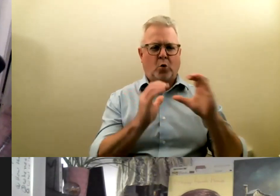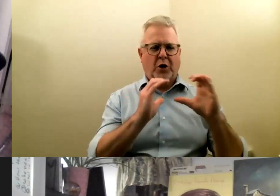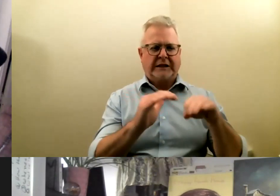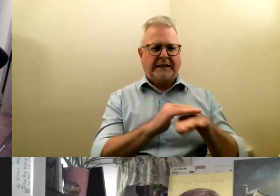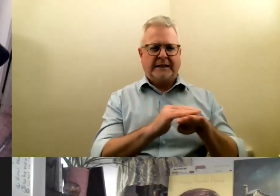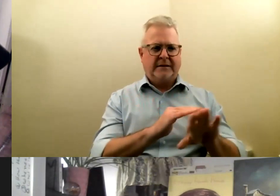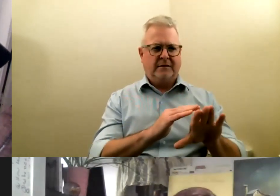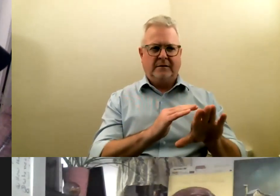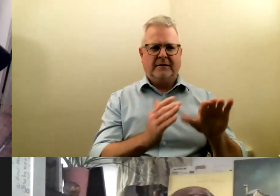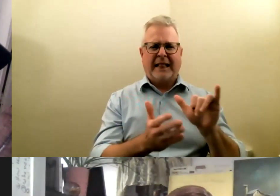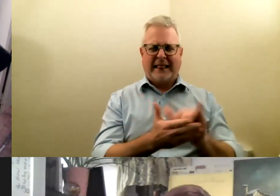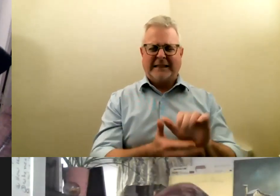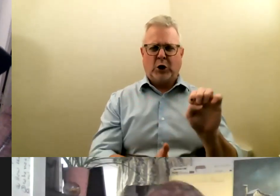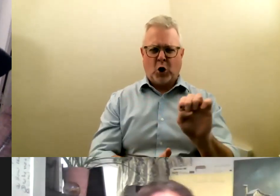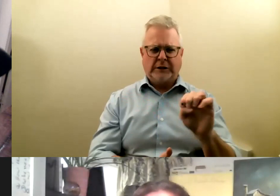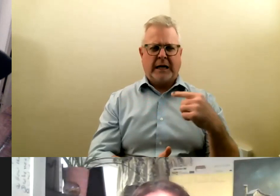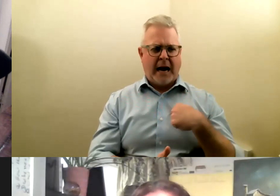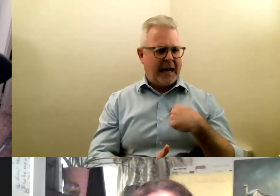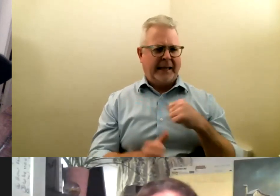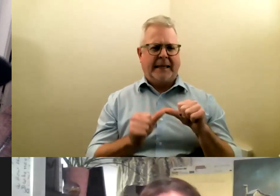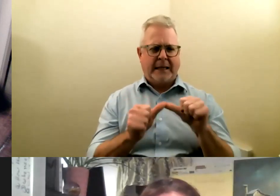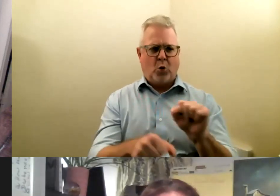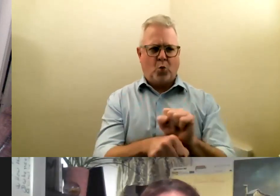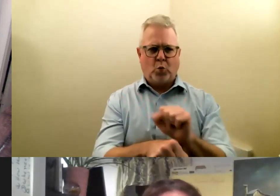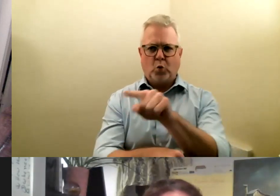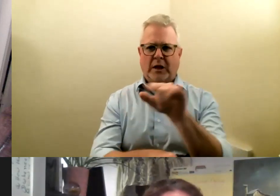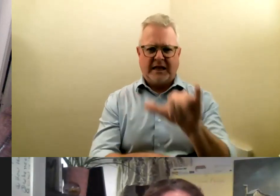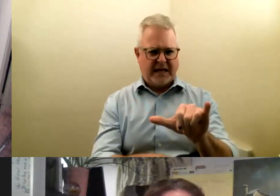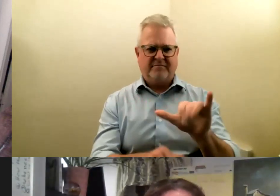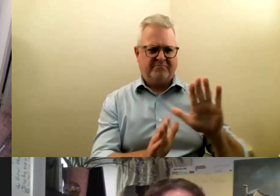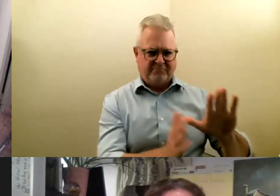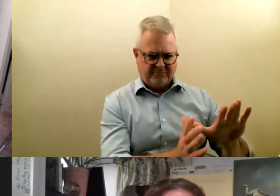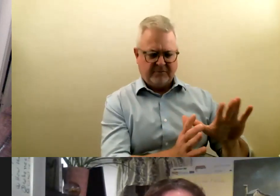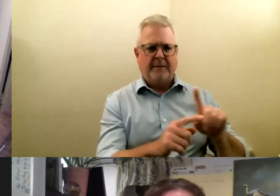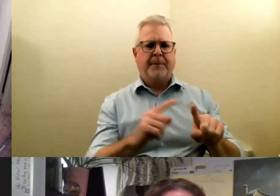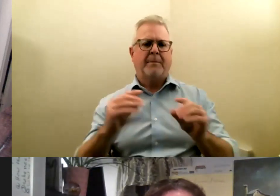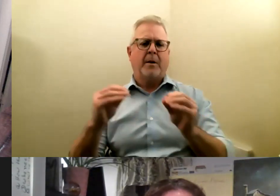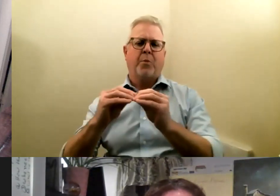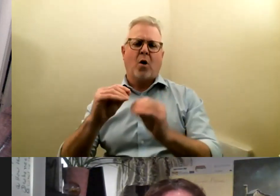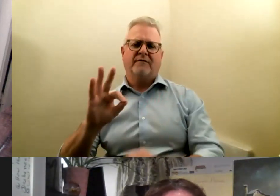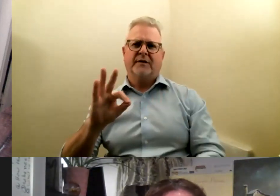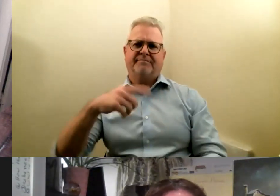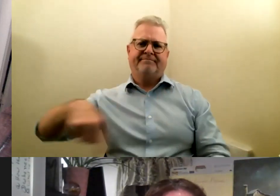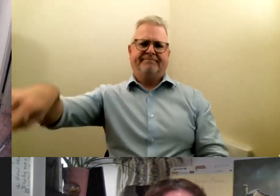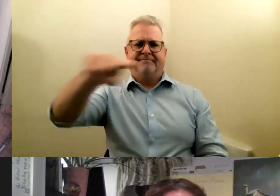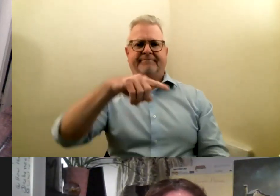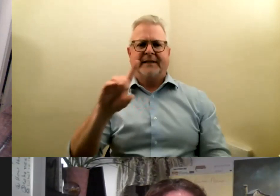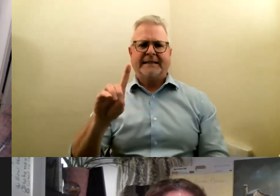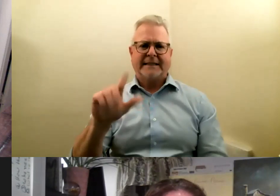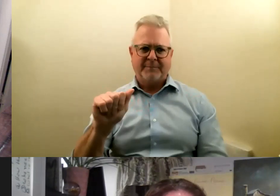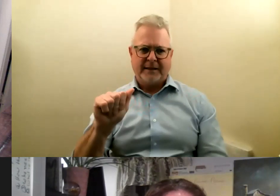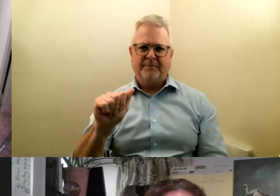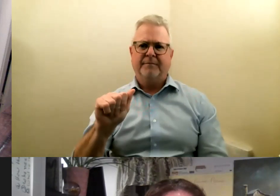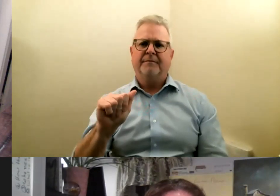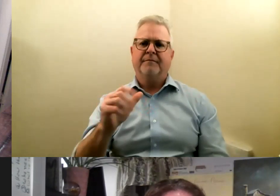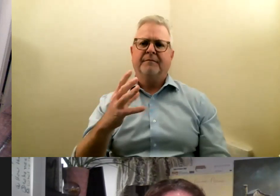hearing per se. I know communication access is a unique issue, and that's something that we continue to work on. But